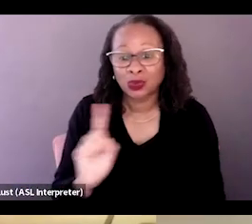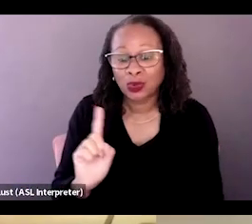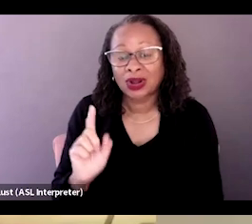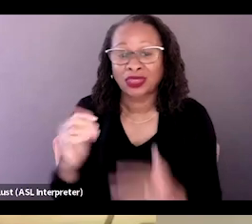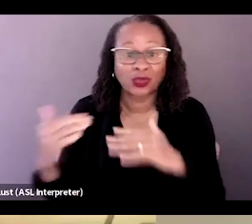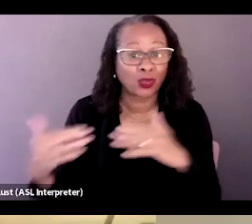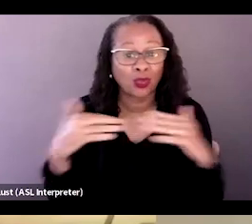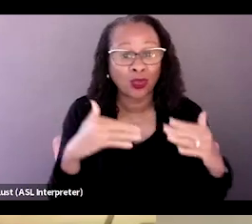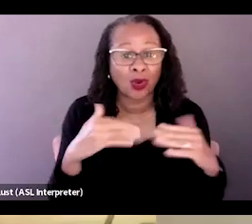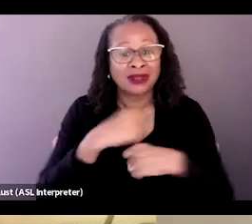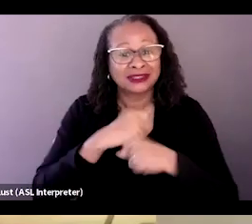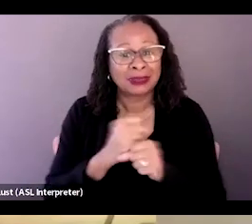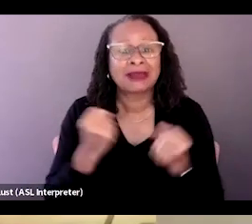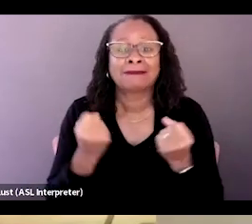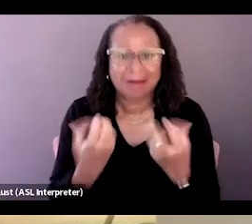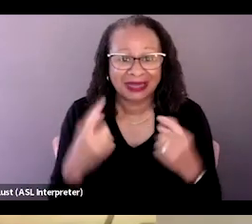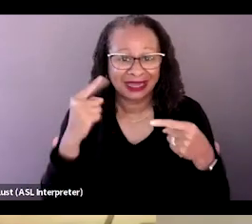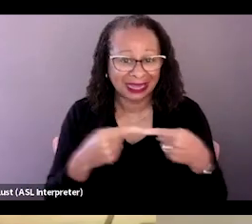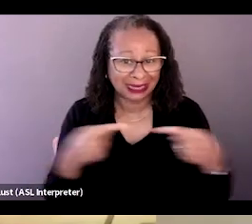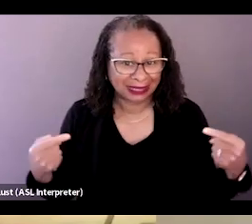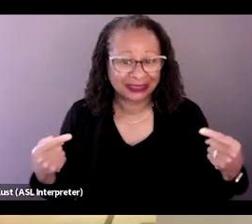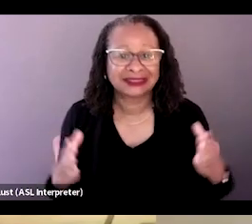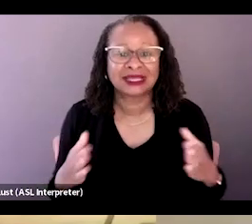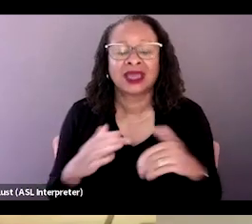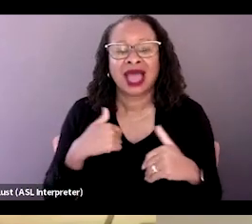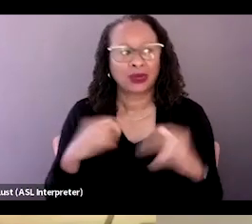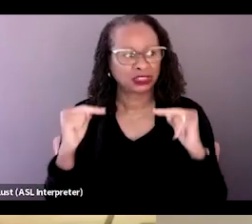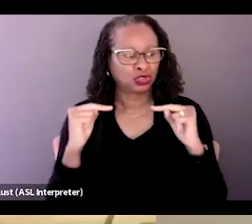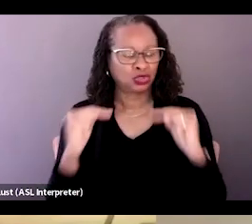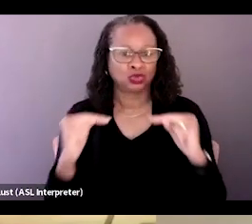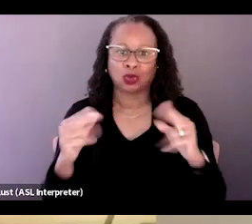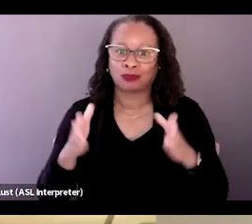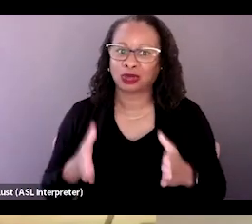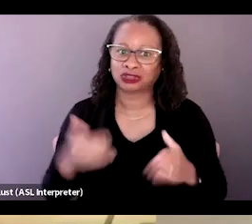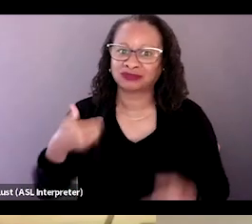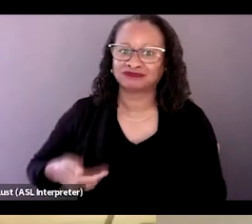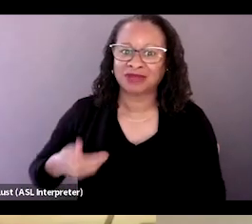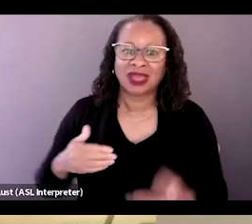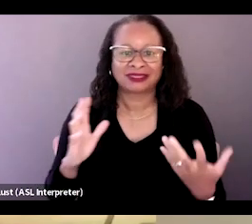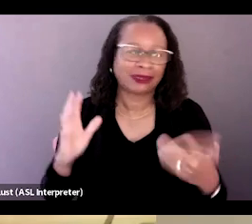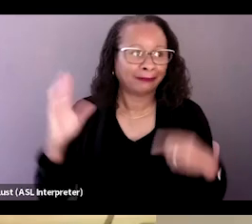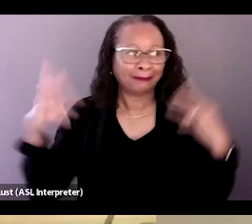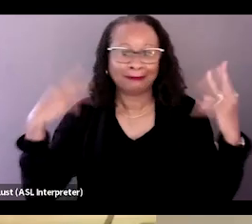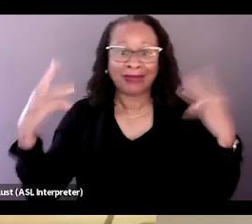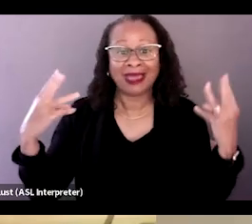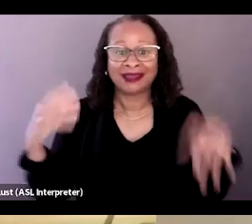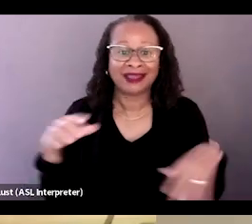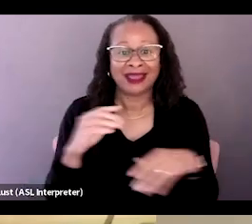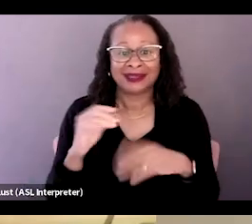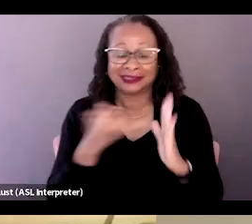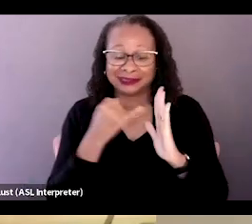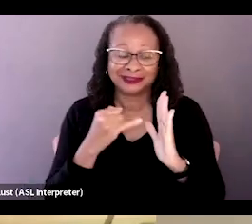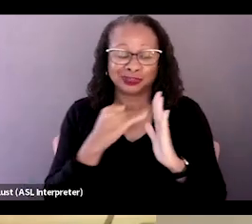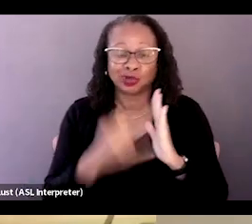many enemies. So I was like a neutral ground, you know, the mad Italian journalist, they used to call me.